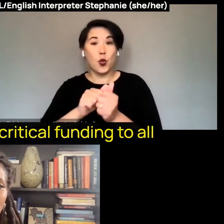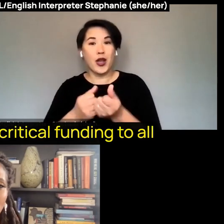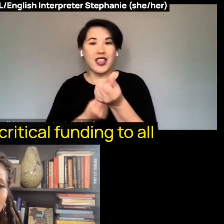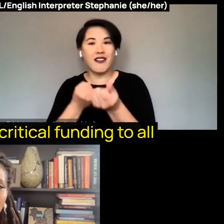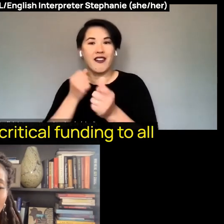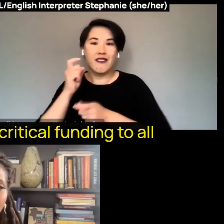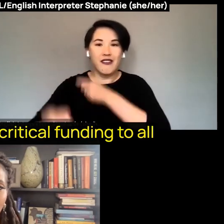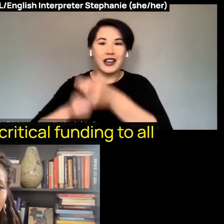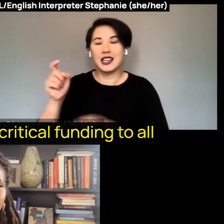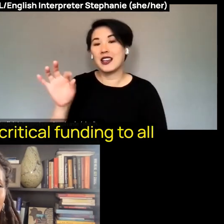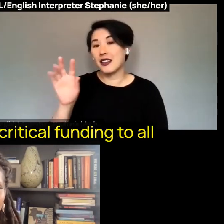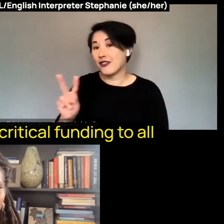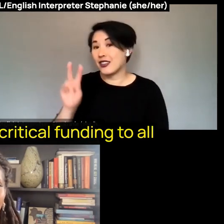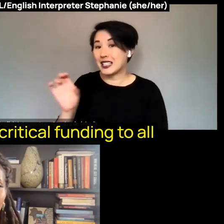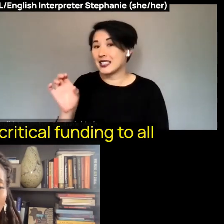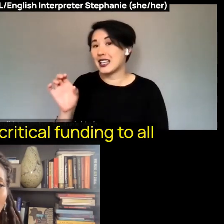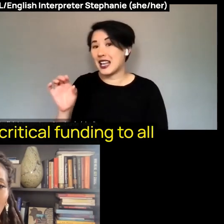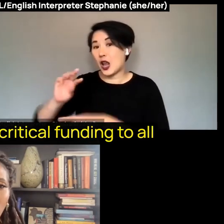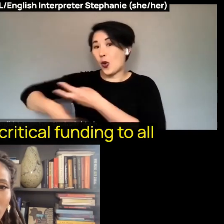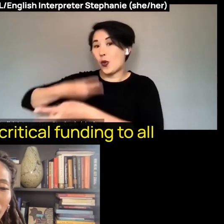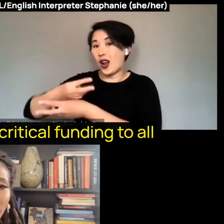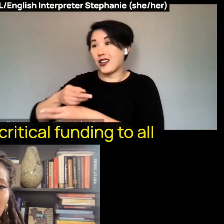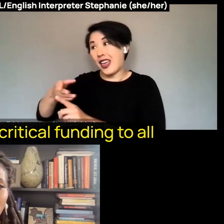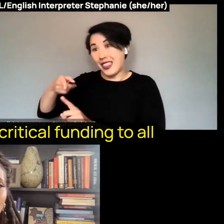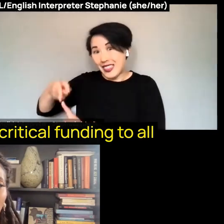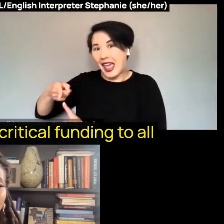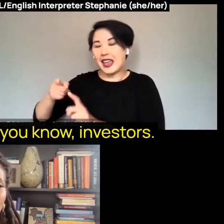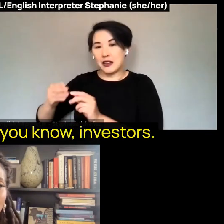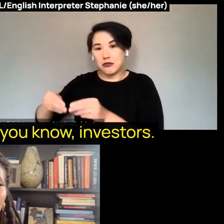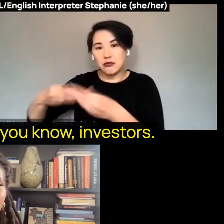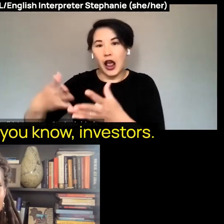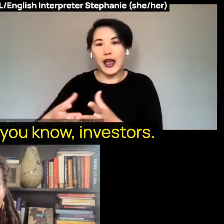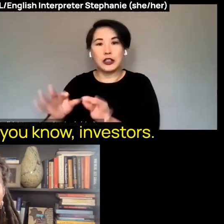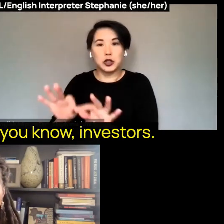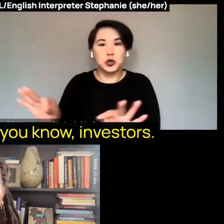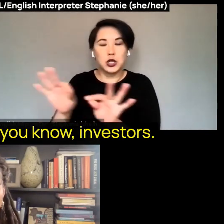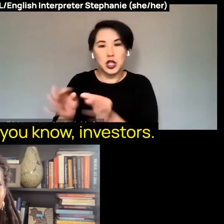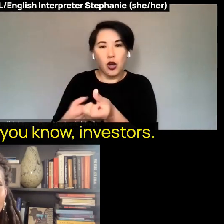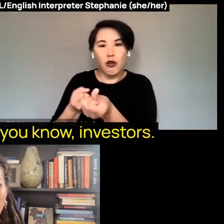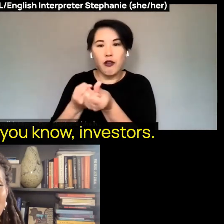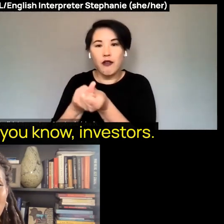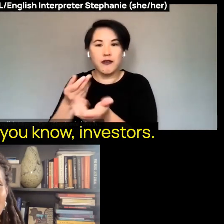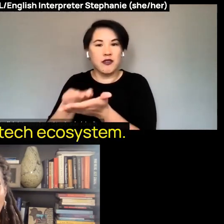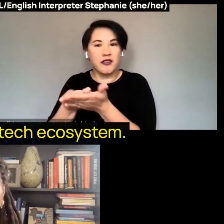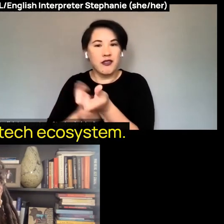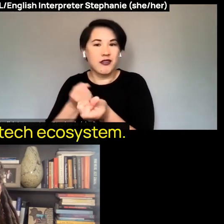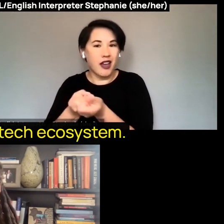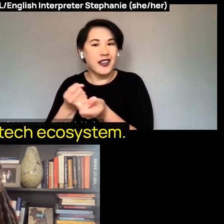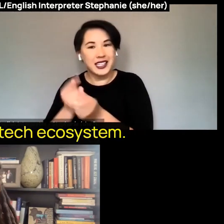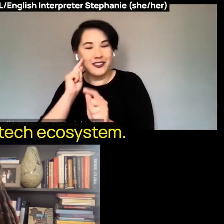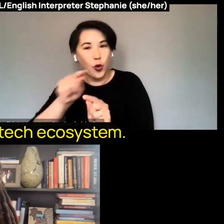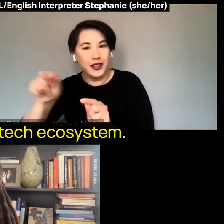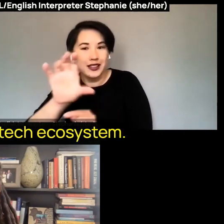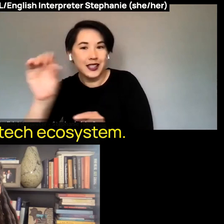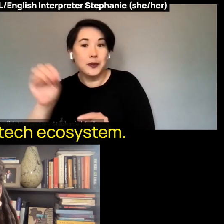realm, that's actually releasing critical funding to all of these companies and, you know, investors. So